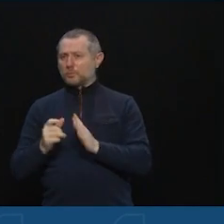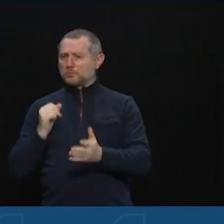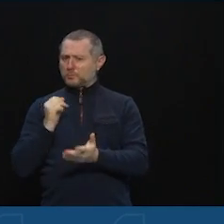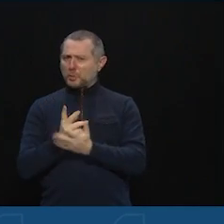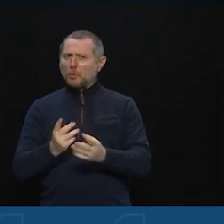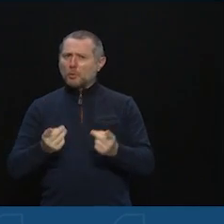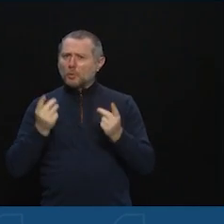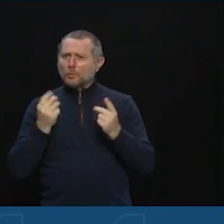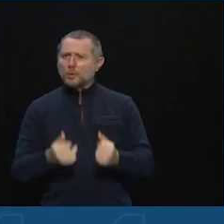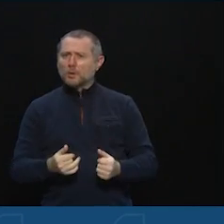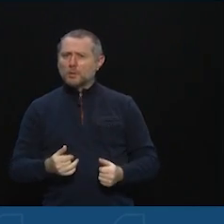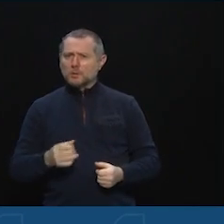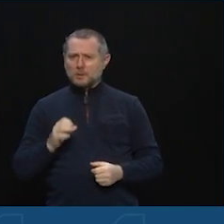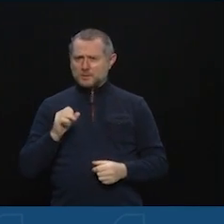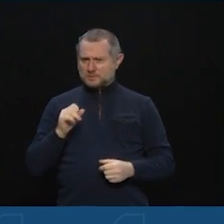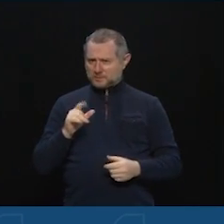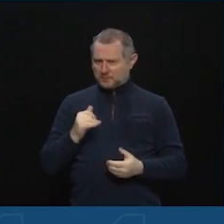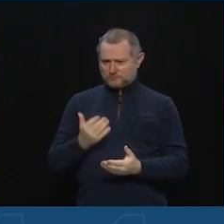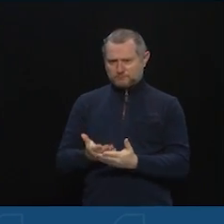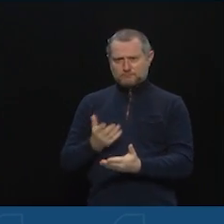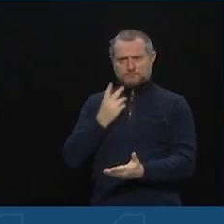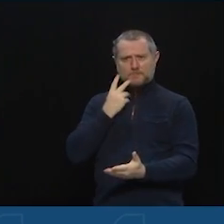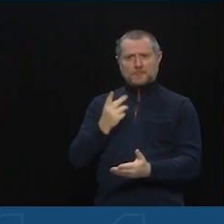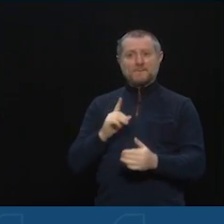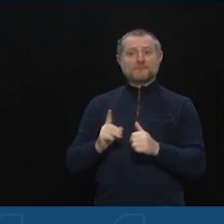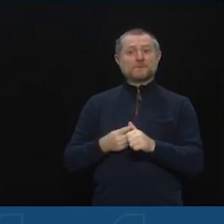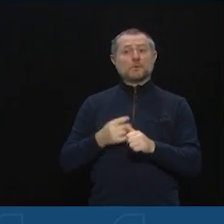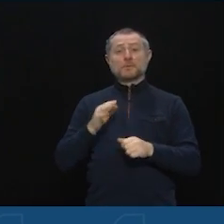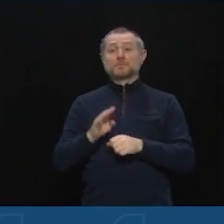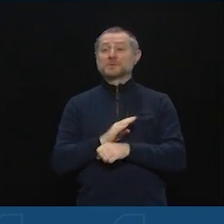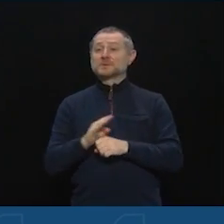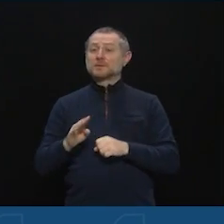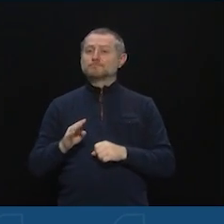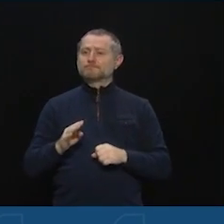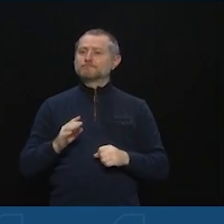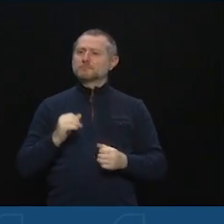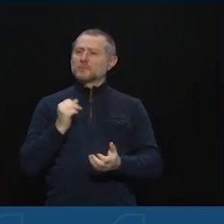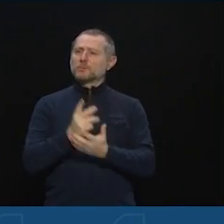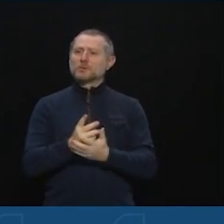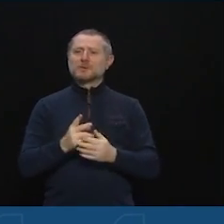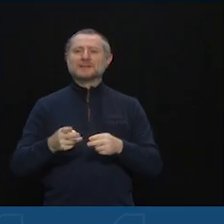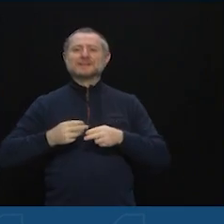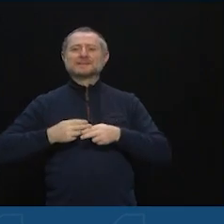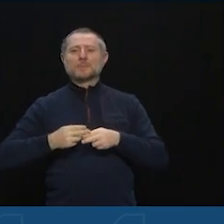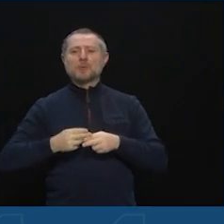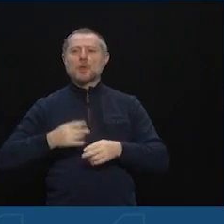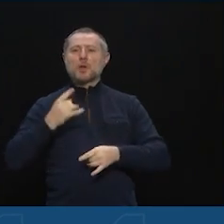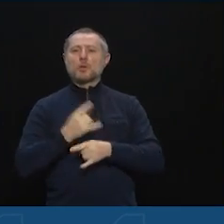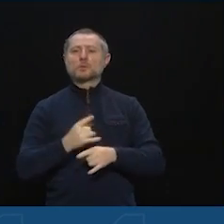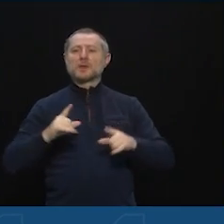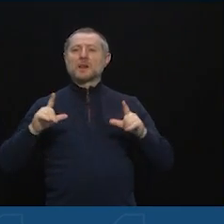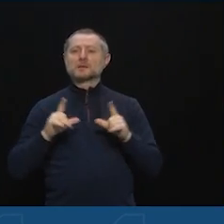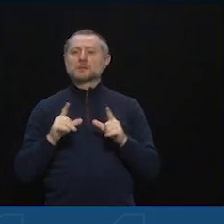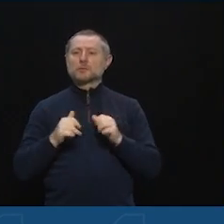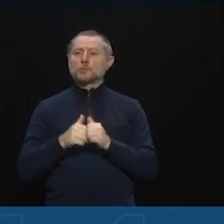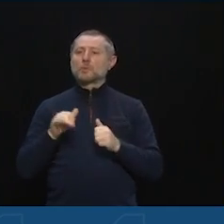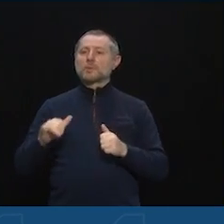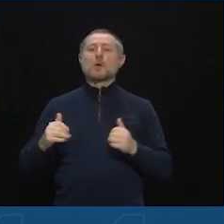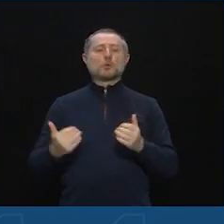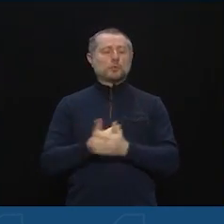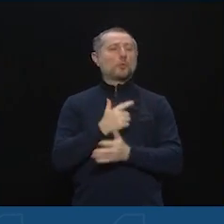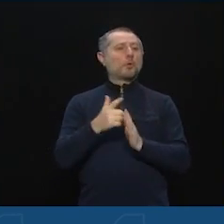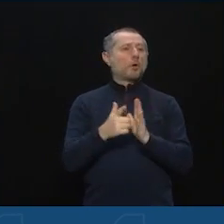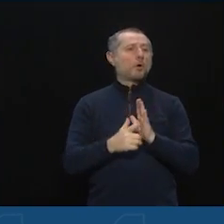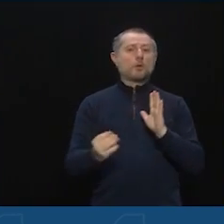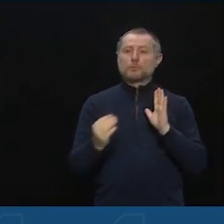is a testament to that. I mean, Angela was one of the first businesses to be issued a temporary liquor license under this new law. And the last thing I want to